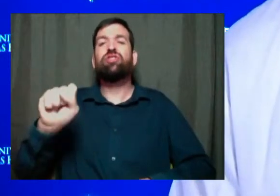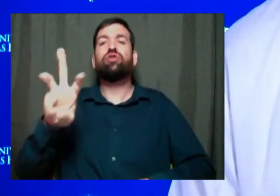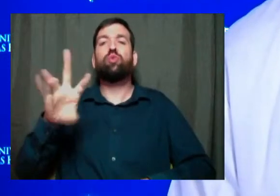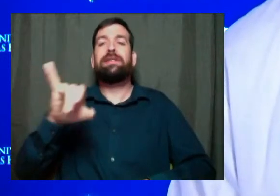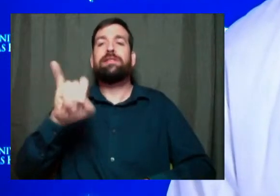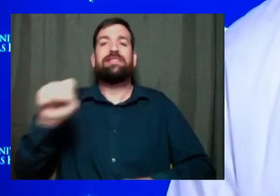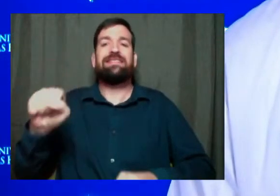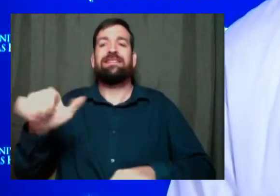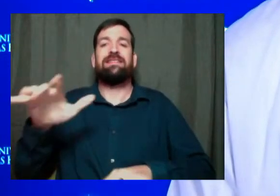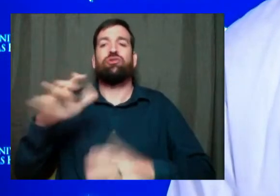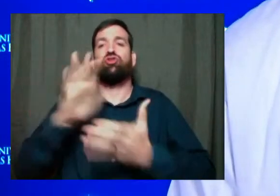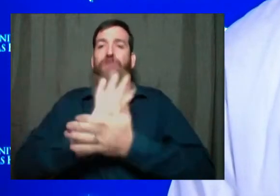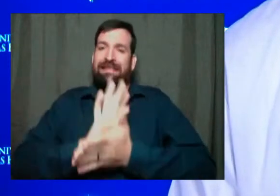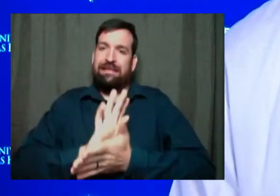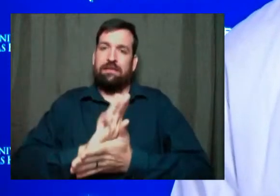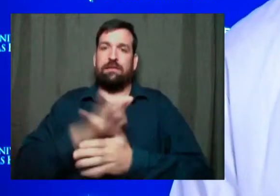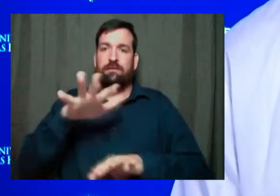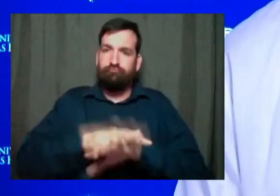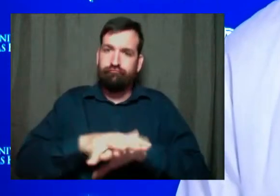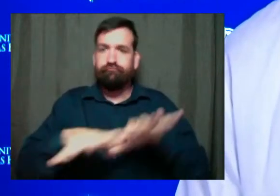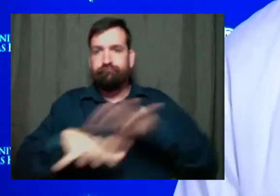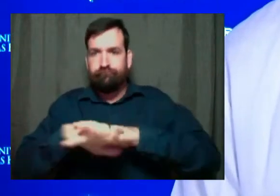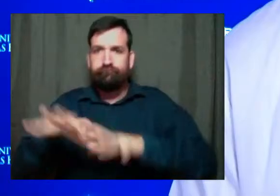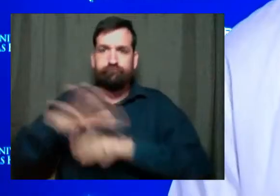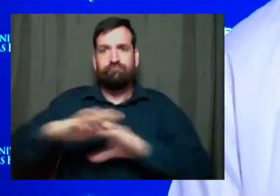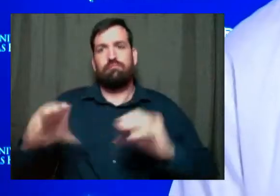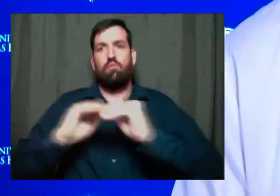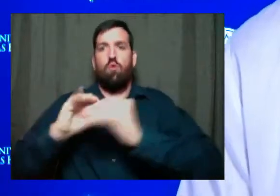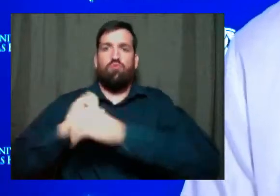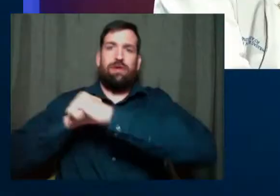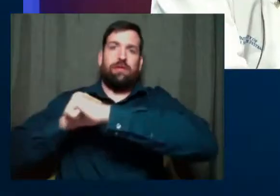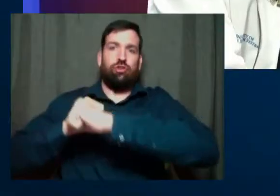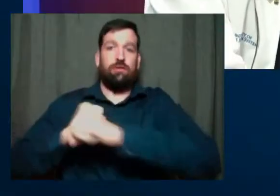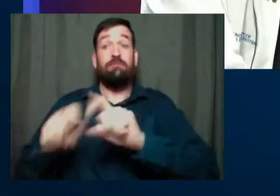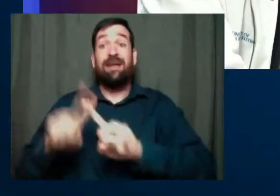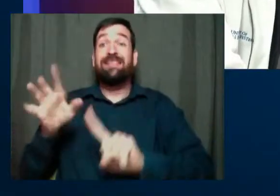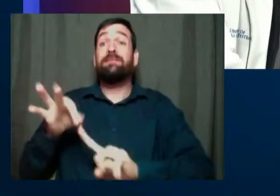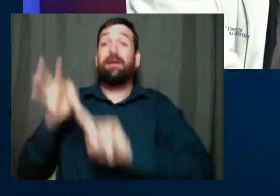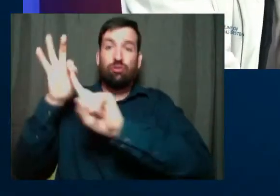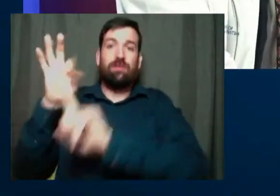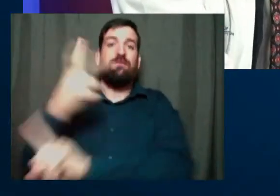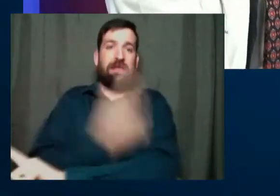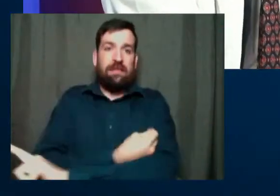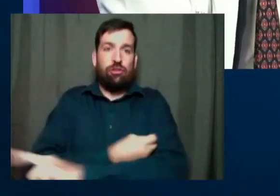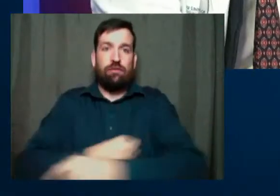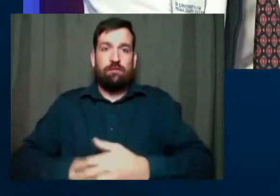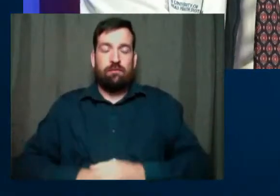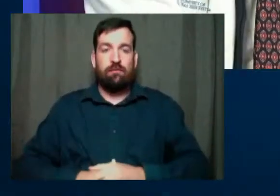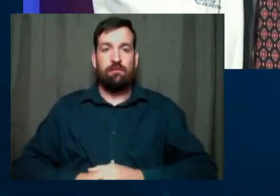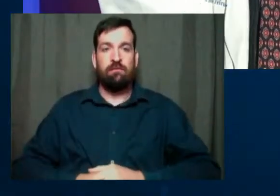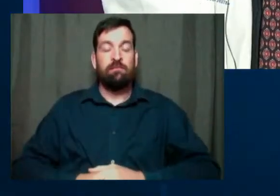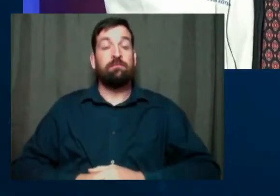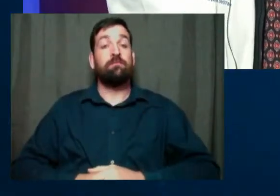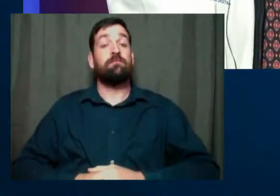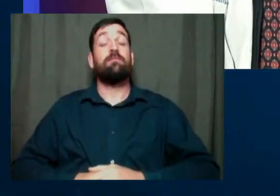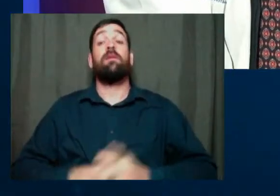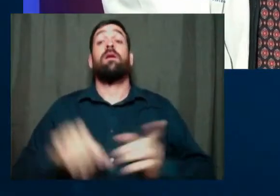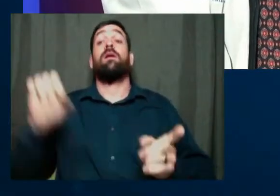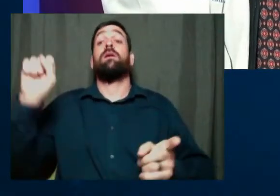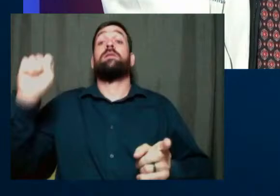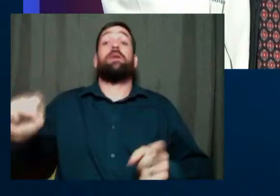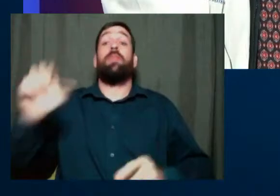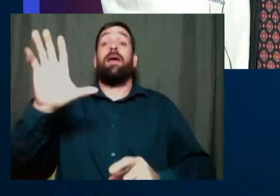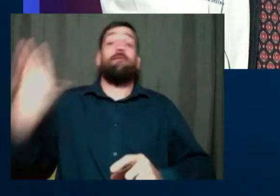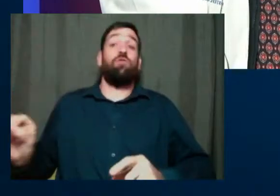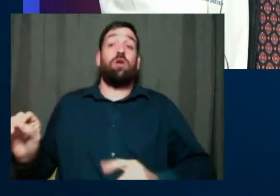of all those interventions to help protect you, but especially vaccination. I just say it's an interesting story, though. There was a South African